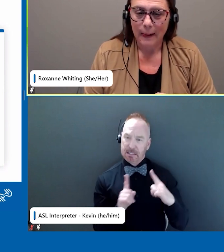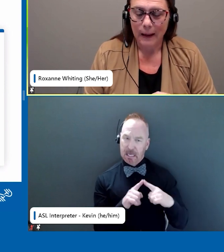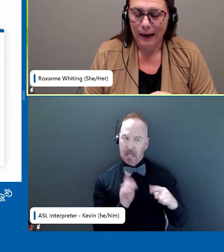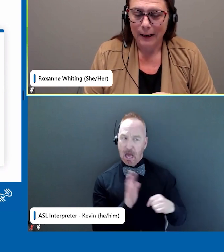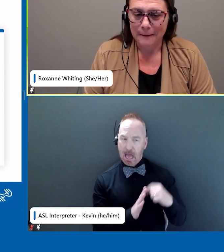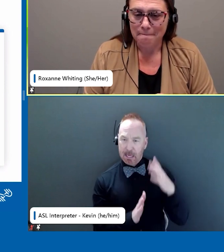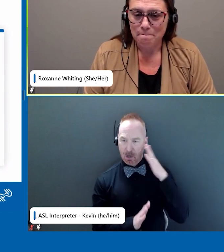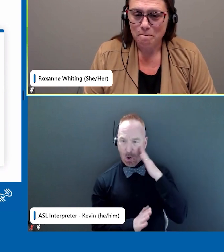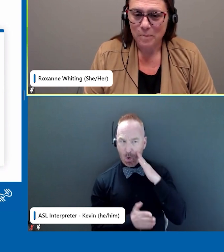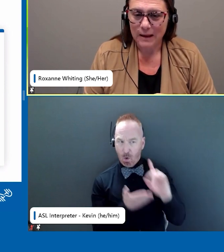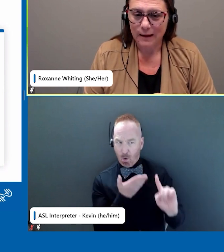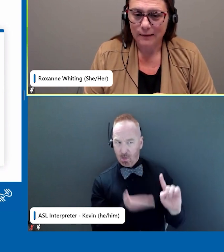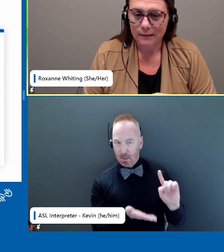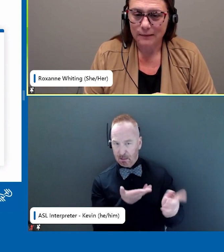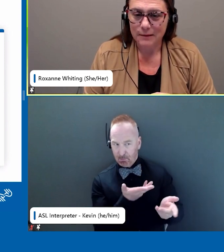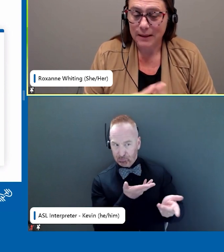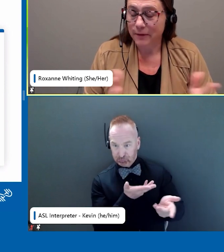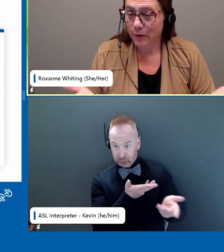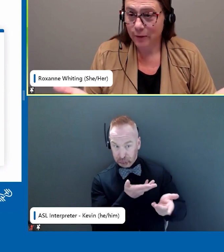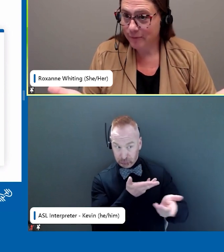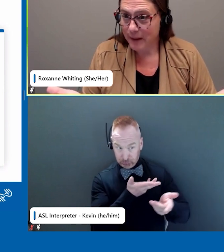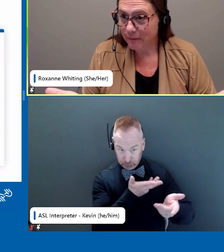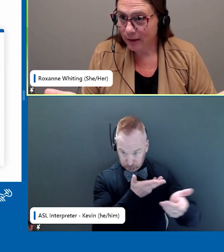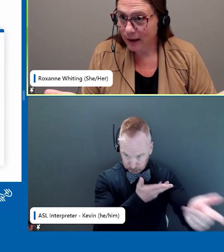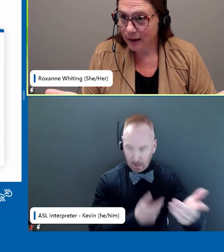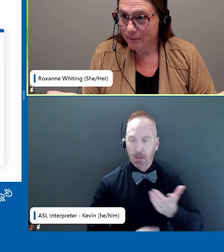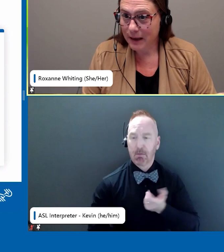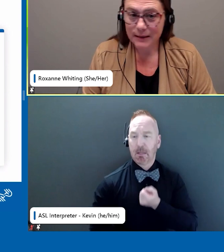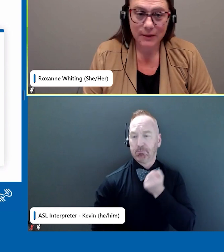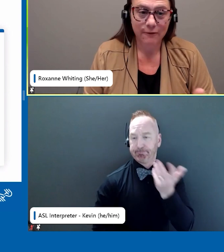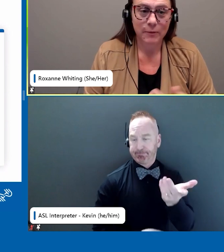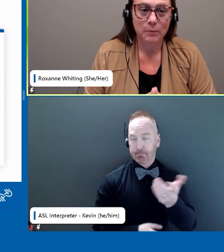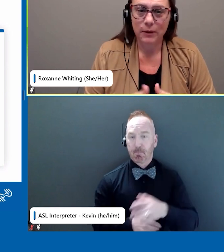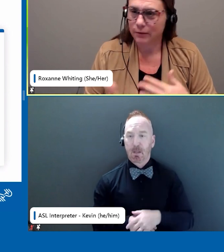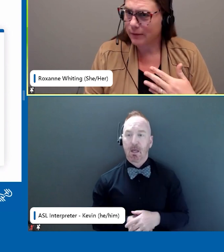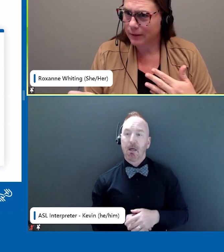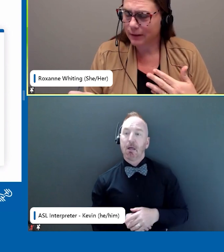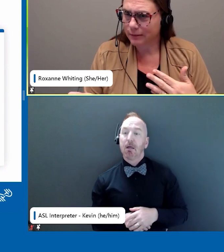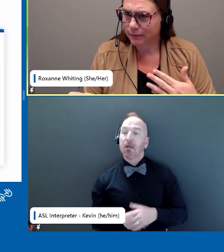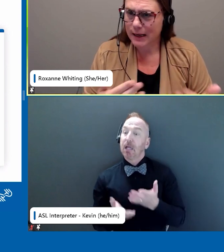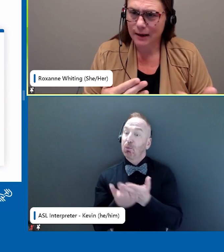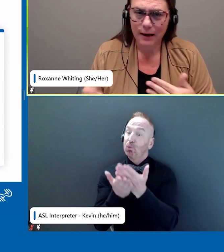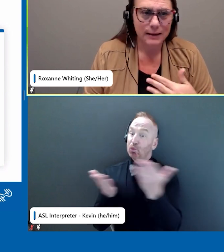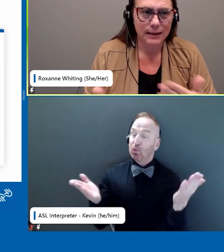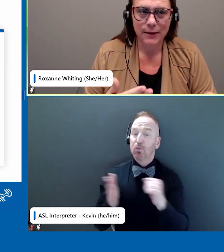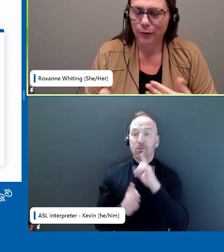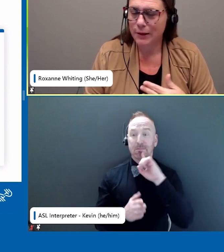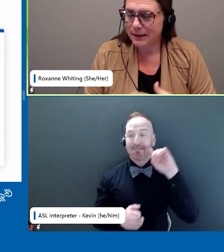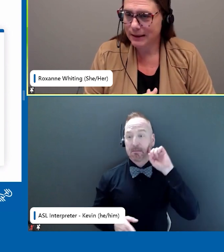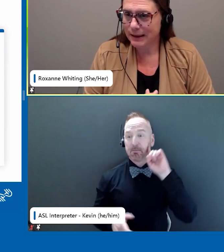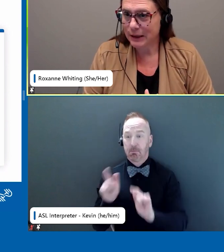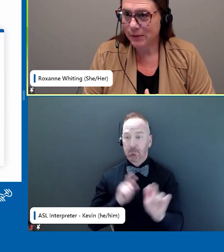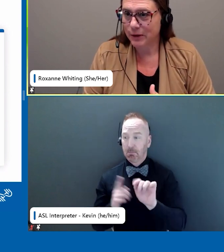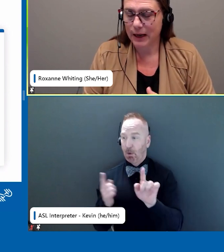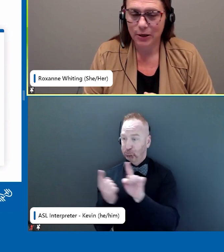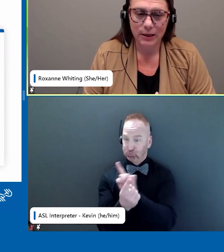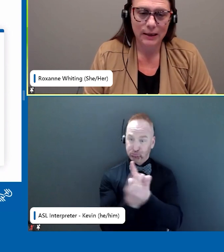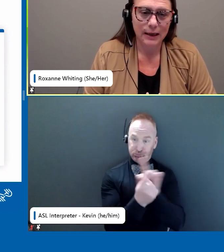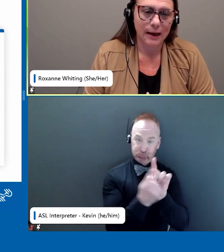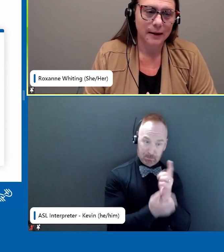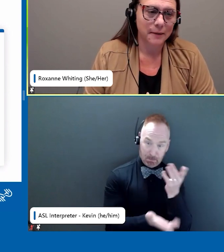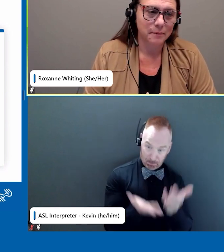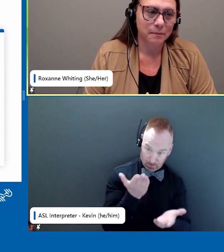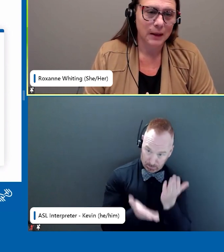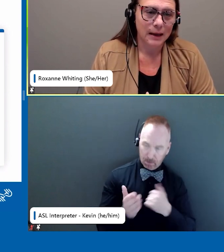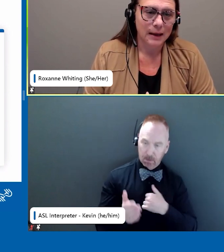So, um, some of you may have already met some deaf people and recognize this difference in